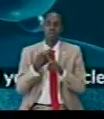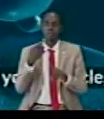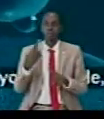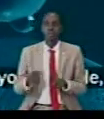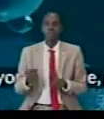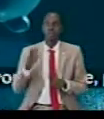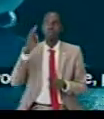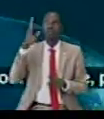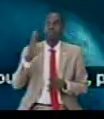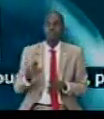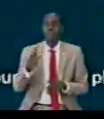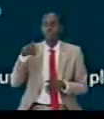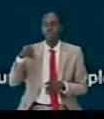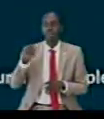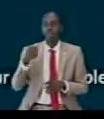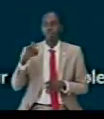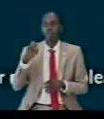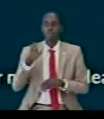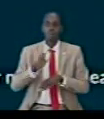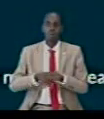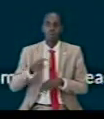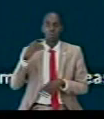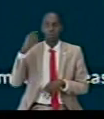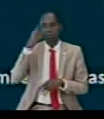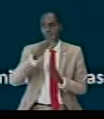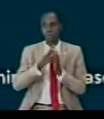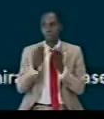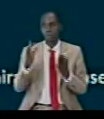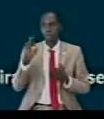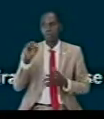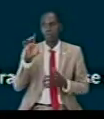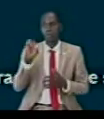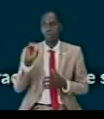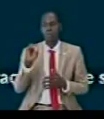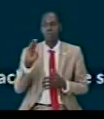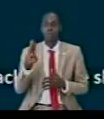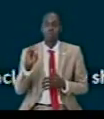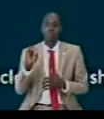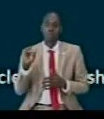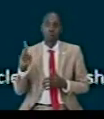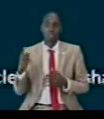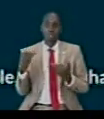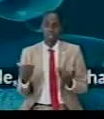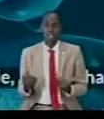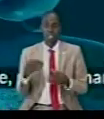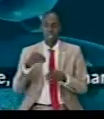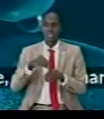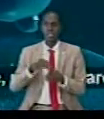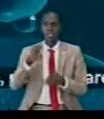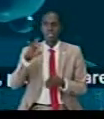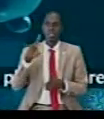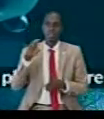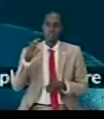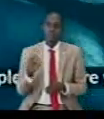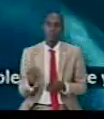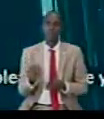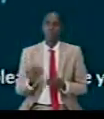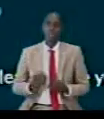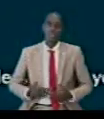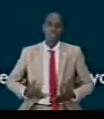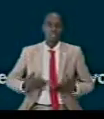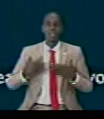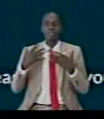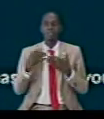taking pains away and curing sicknesses. We'll take you to Edo now for a live testimony.